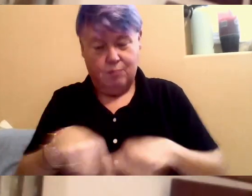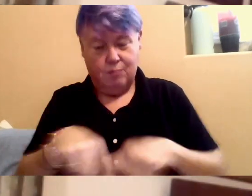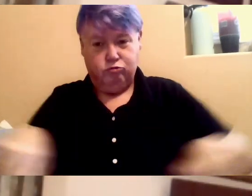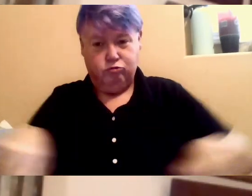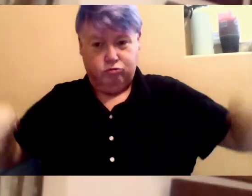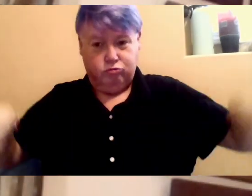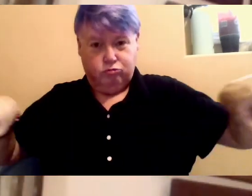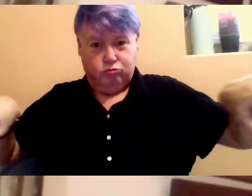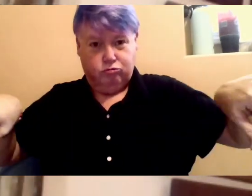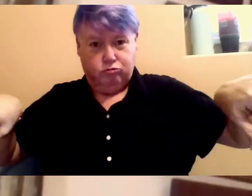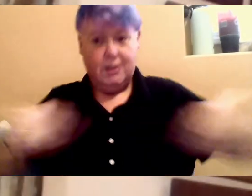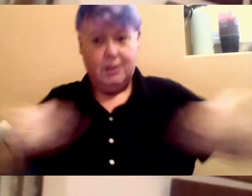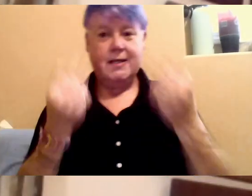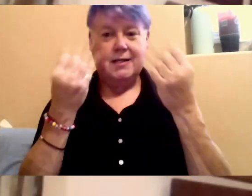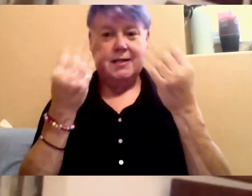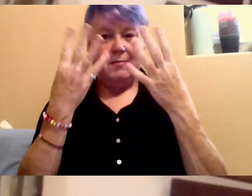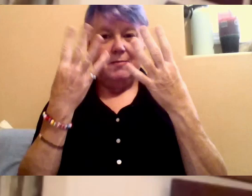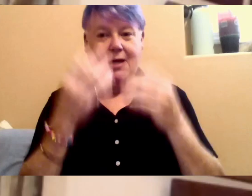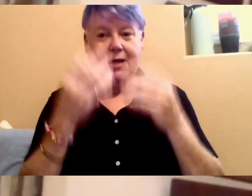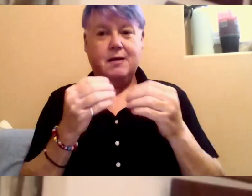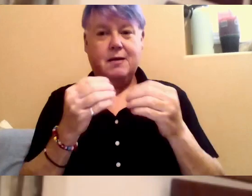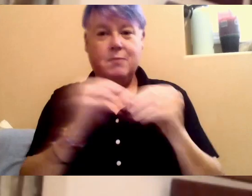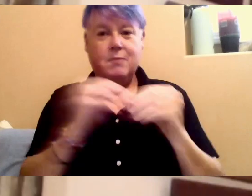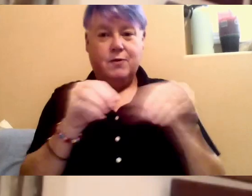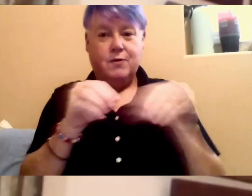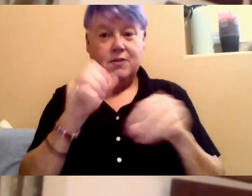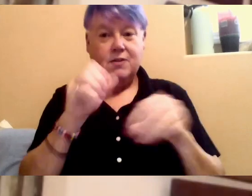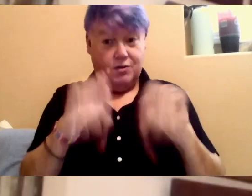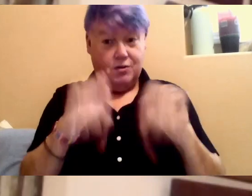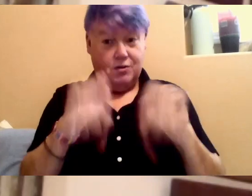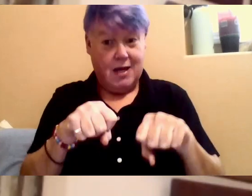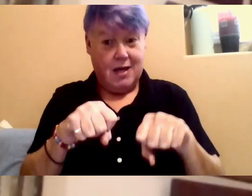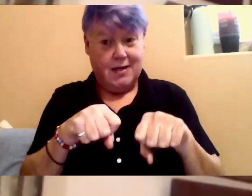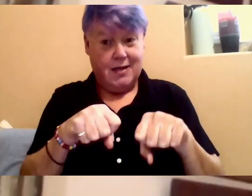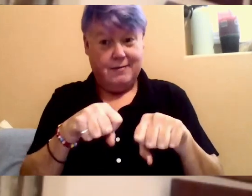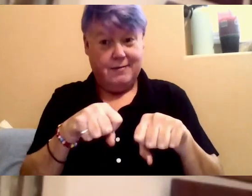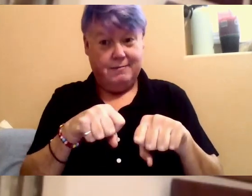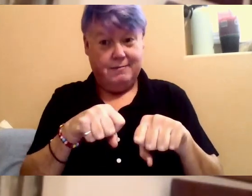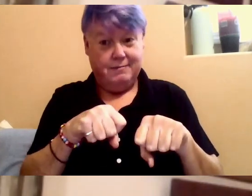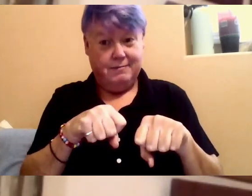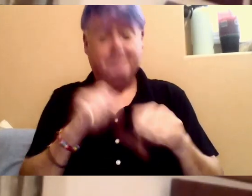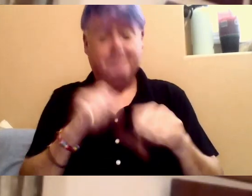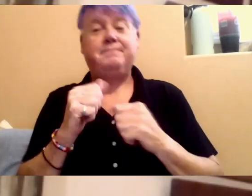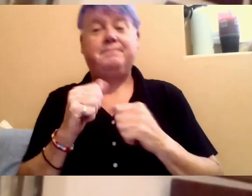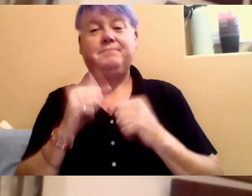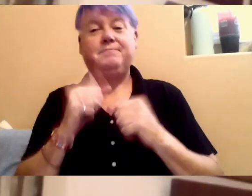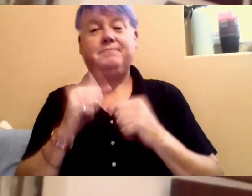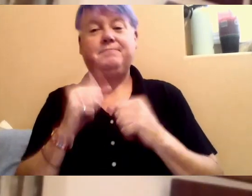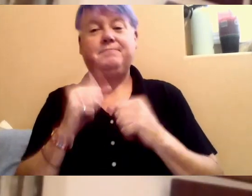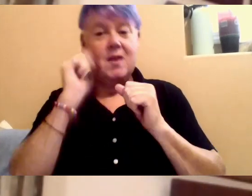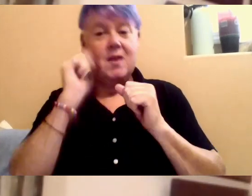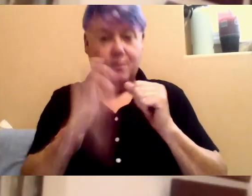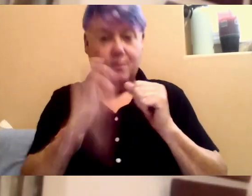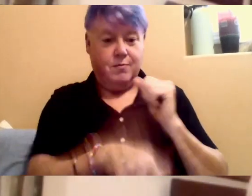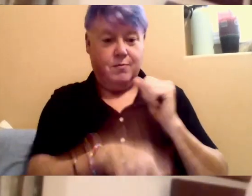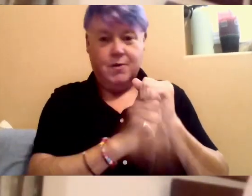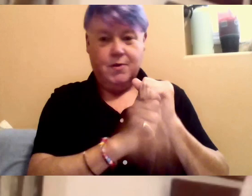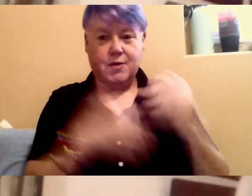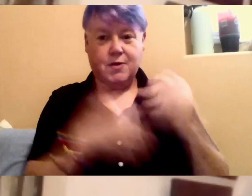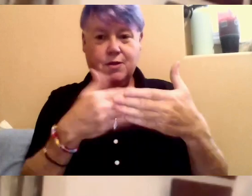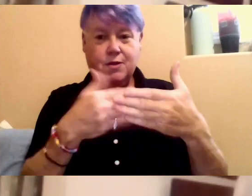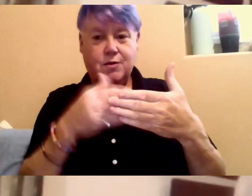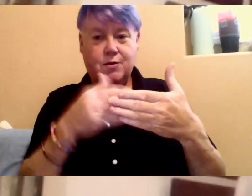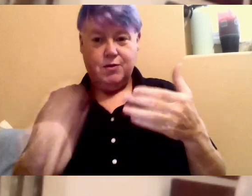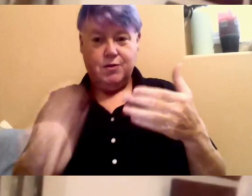as many moves as possible. In other words, throw the knife as close to his foot